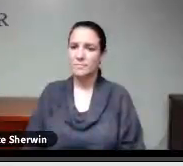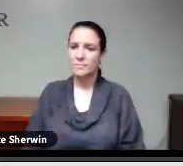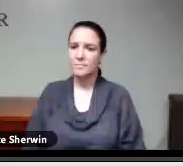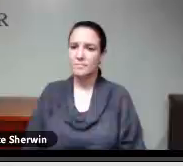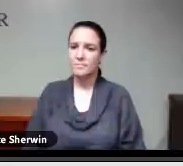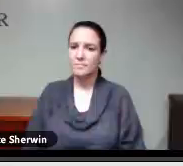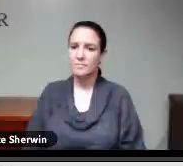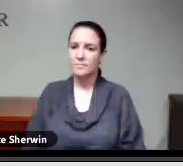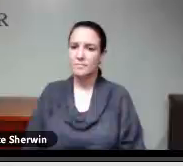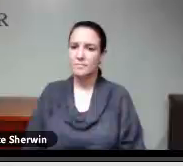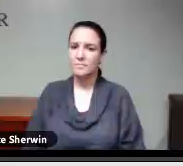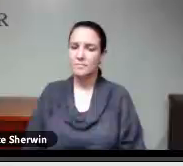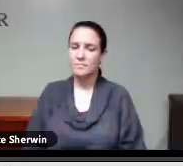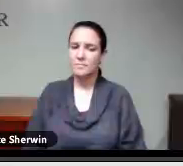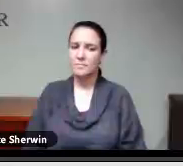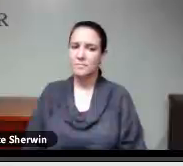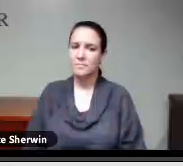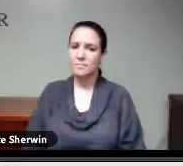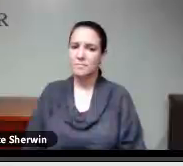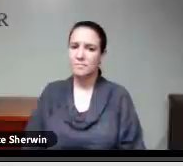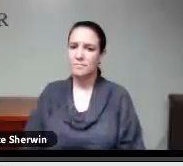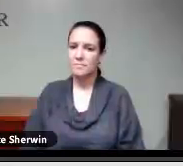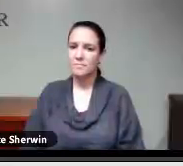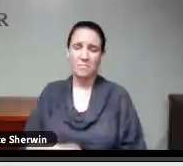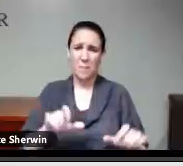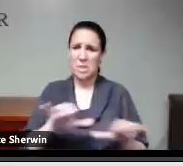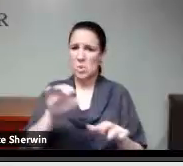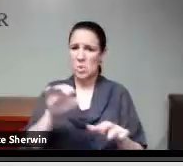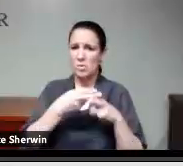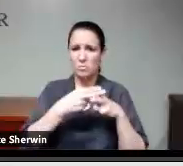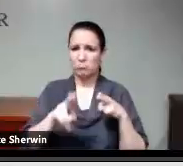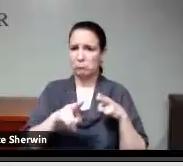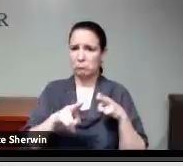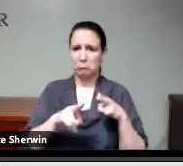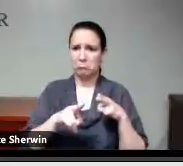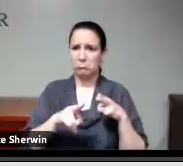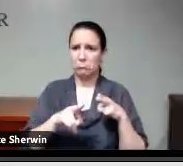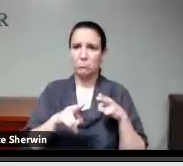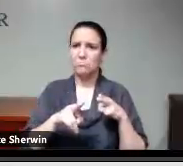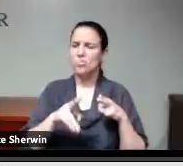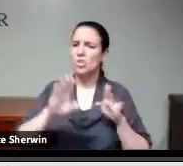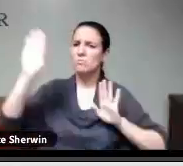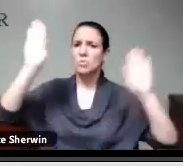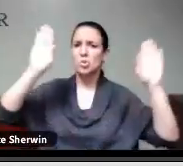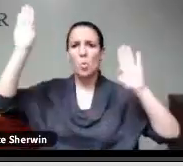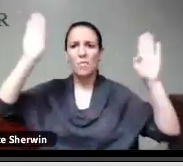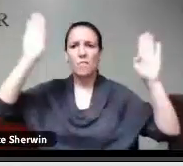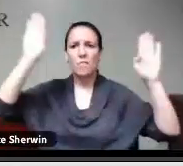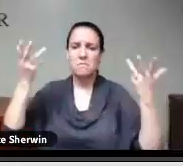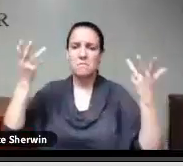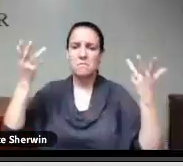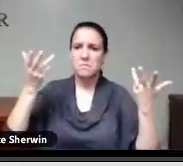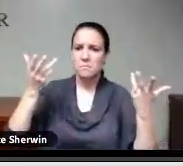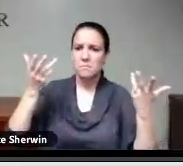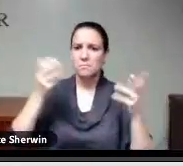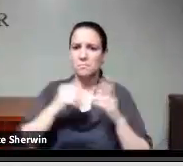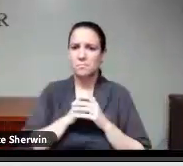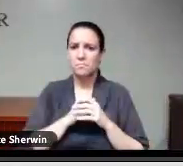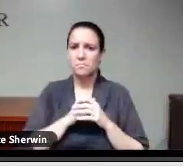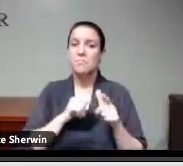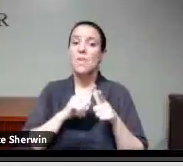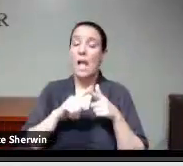the beginning of you could just do this quickly in an informal way, as a show of hands at the beginning of a session, for example, and then follow